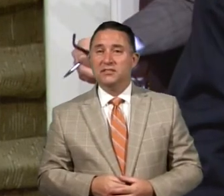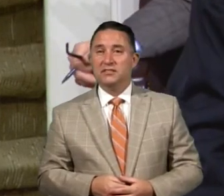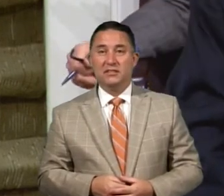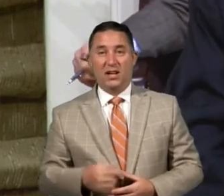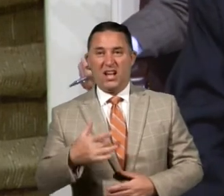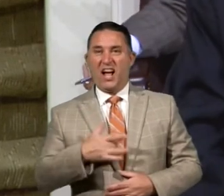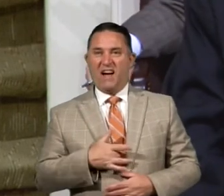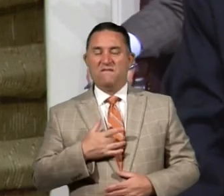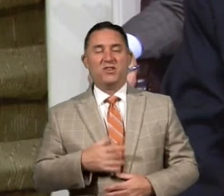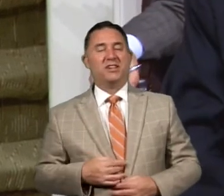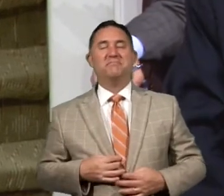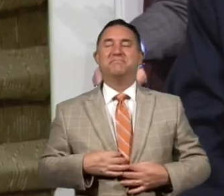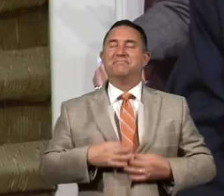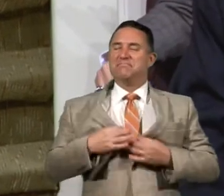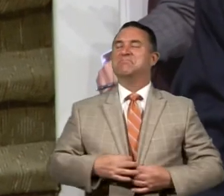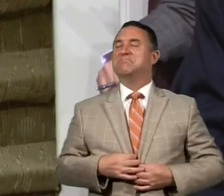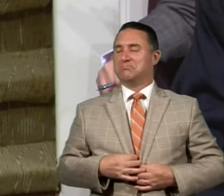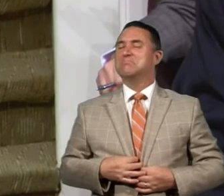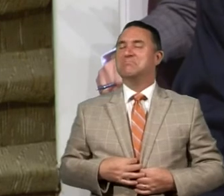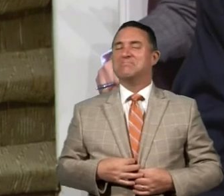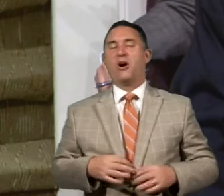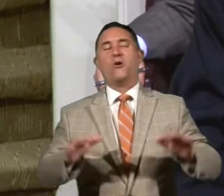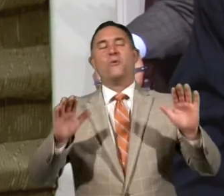And I feel wonderful.